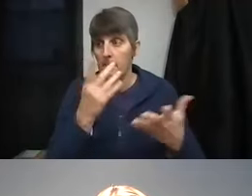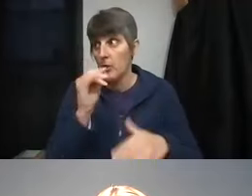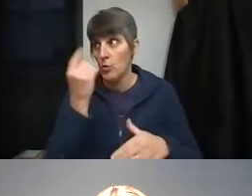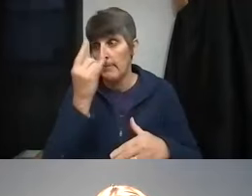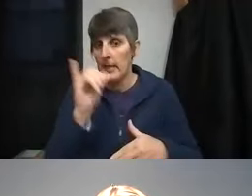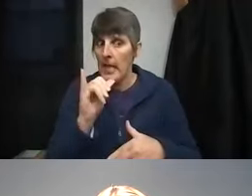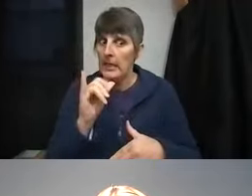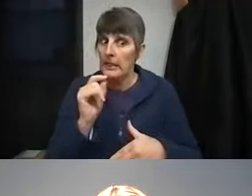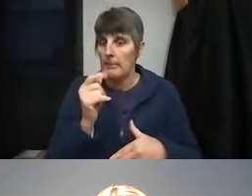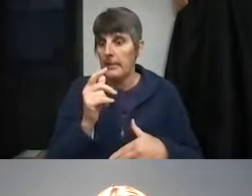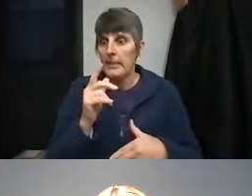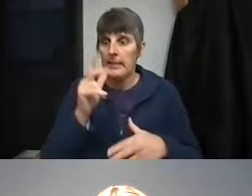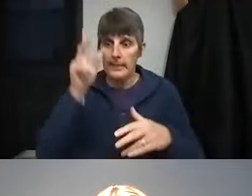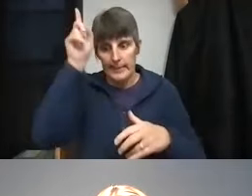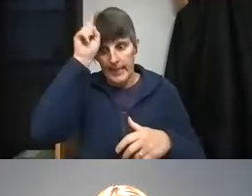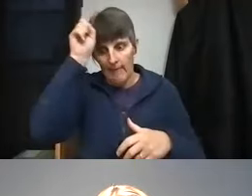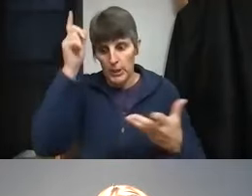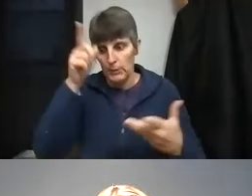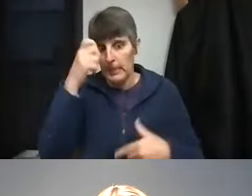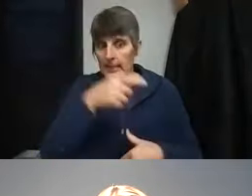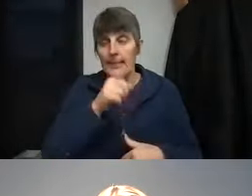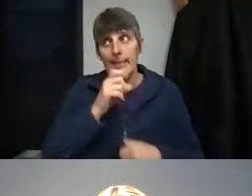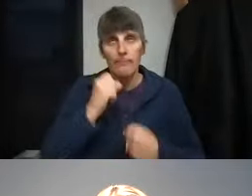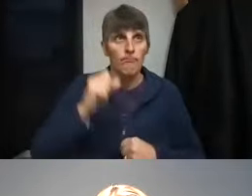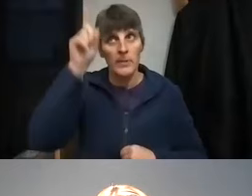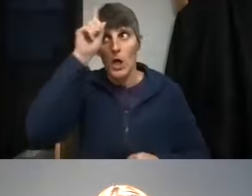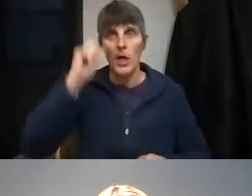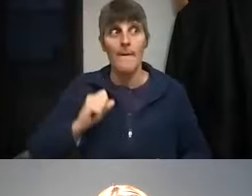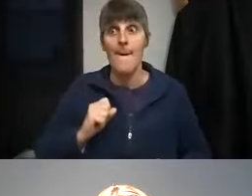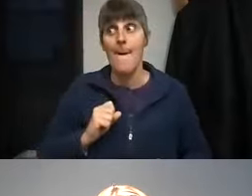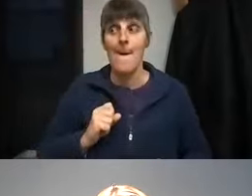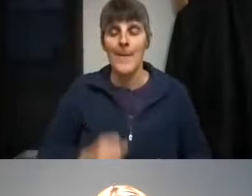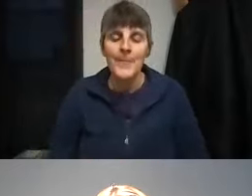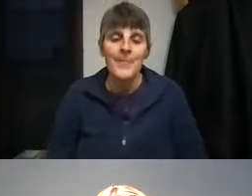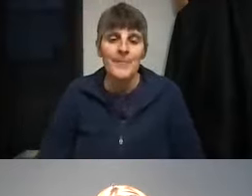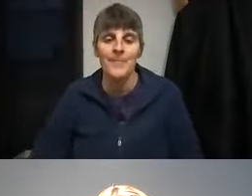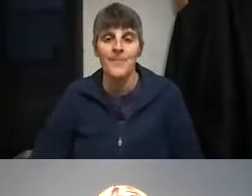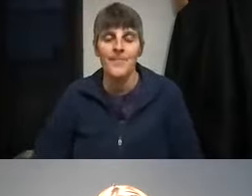something like a little bit daredevilish, because he is a daredevil.